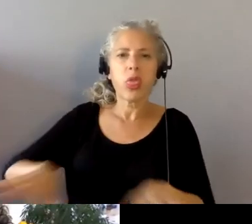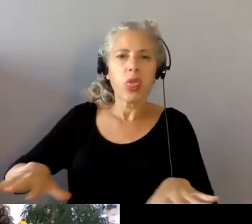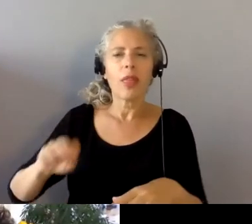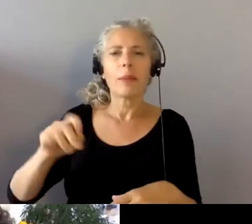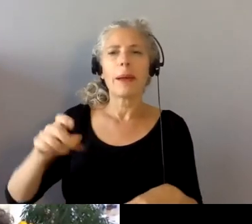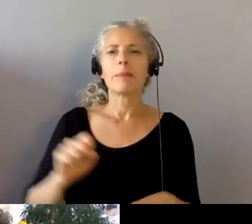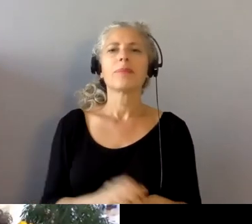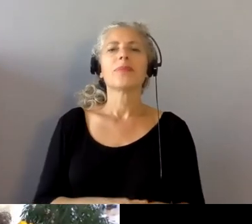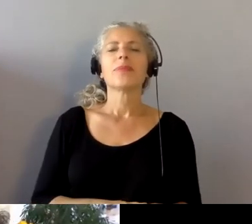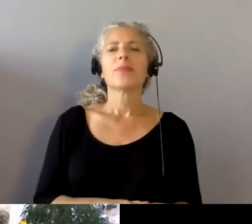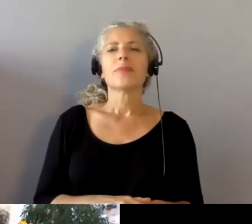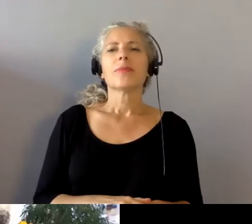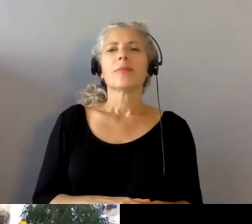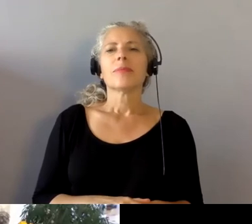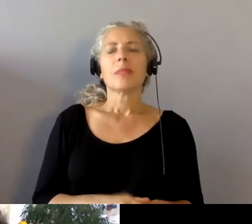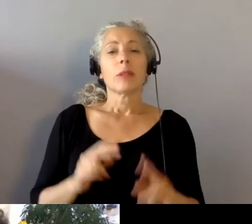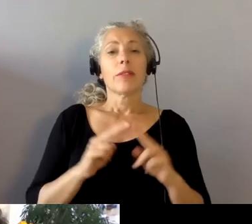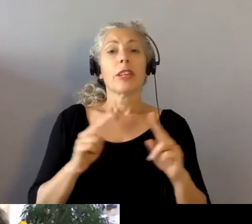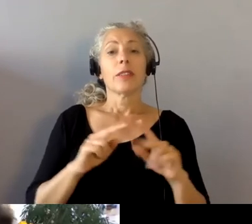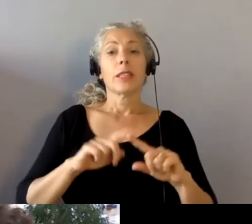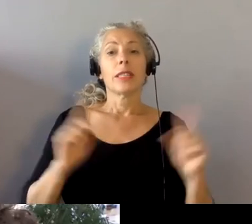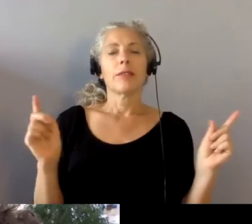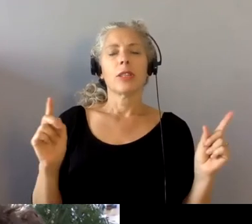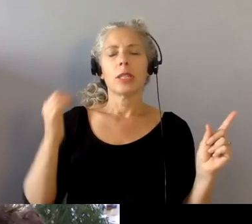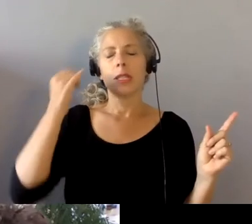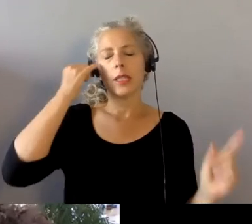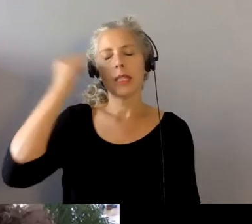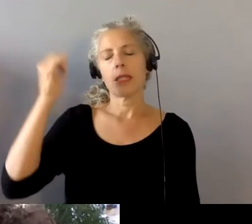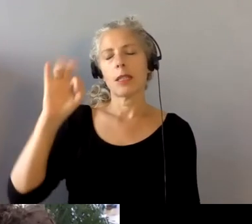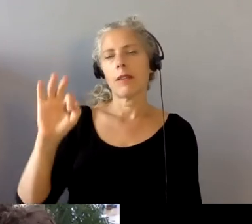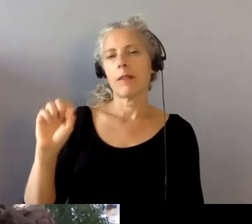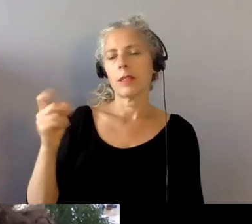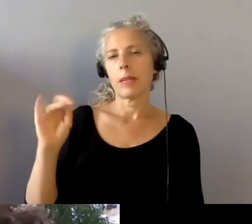know, there was. It was a very, very different sense, spatial sense,